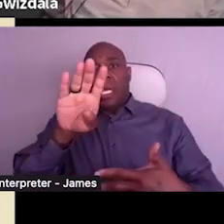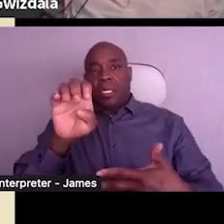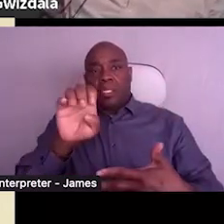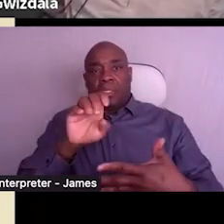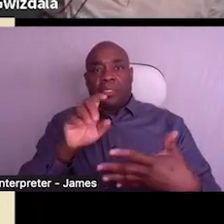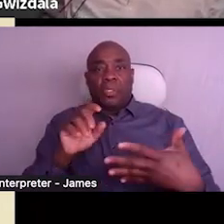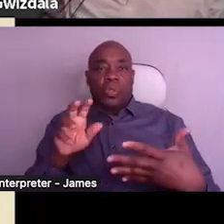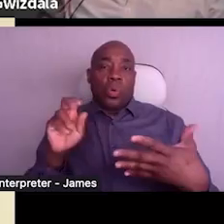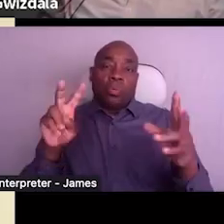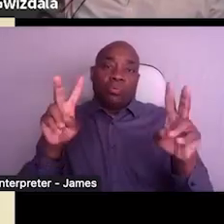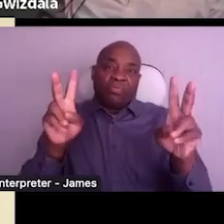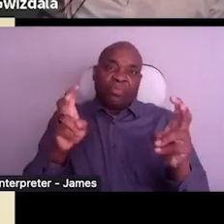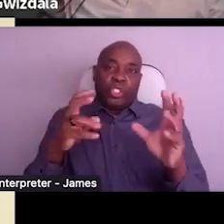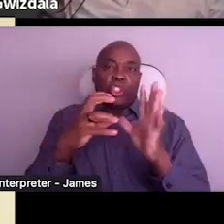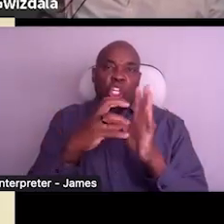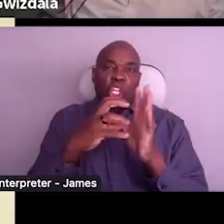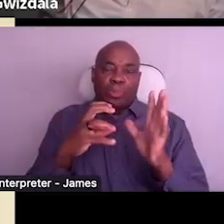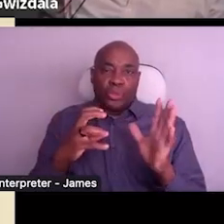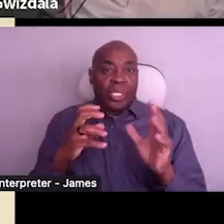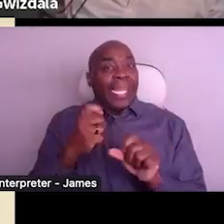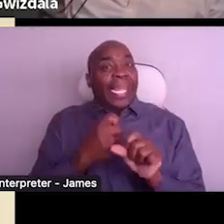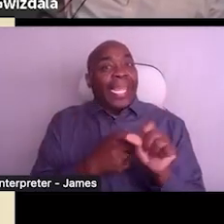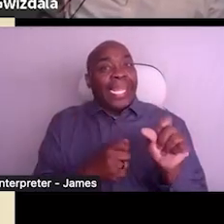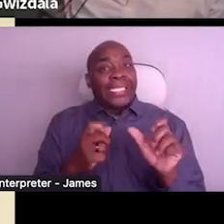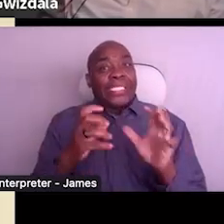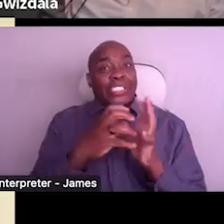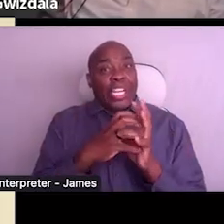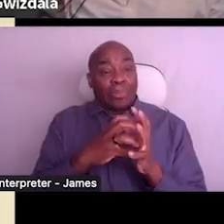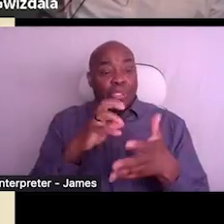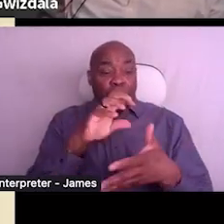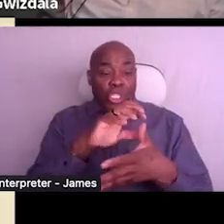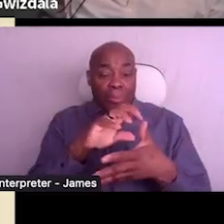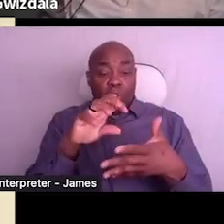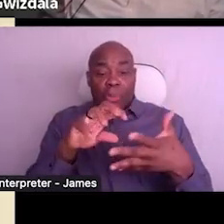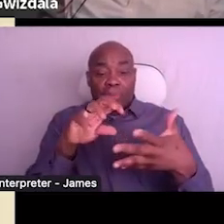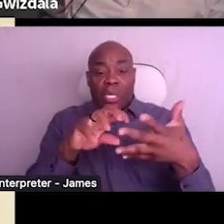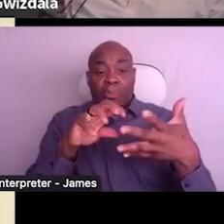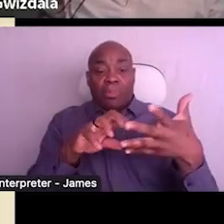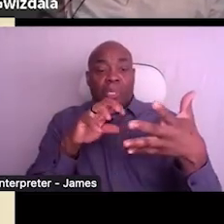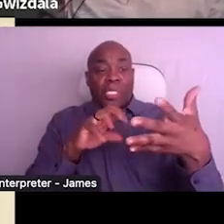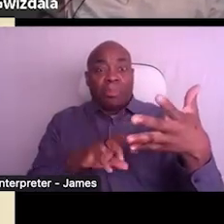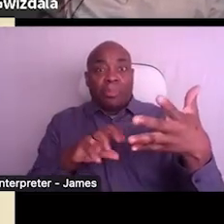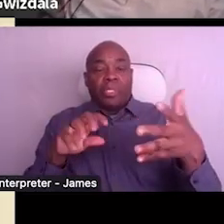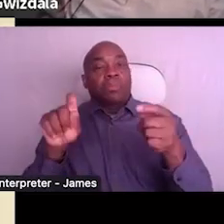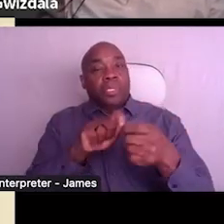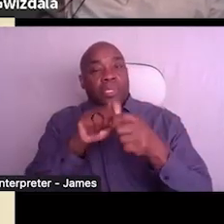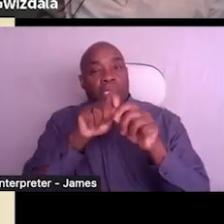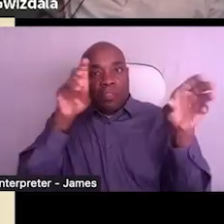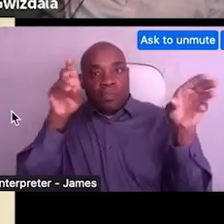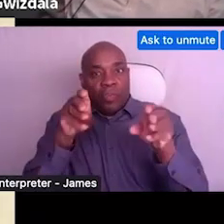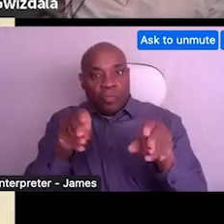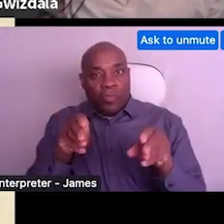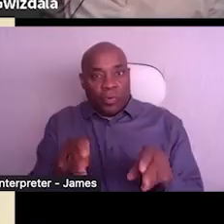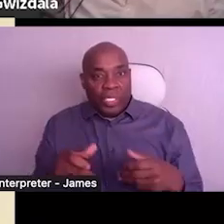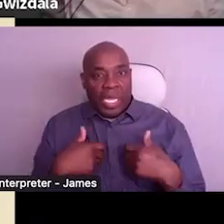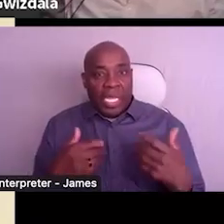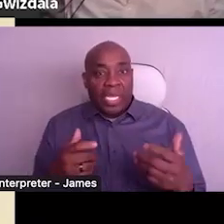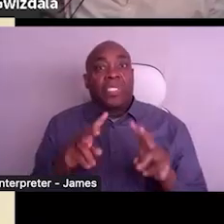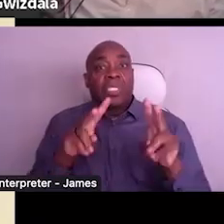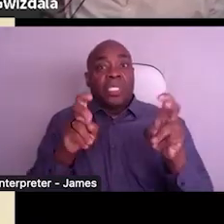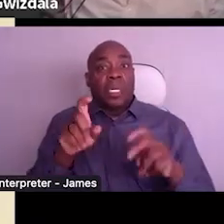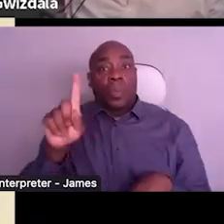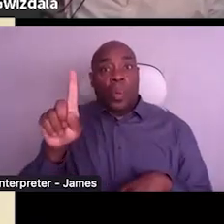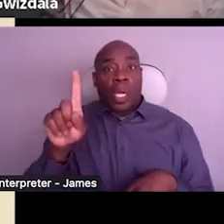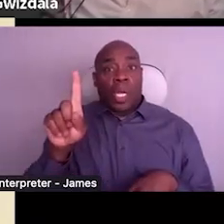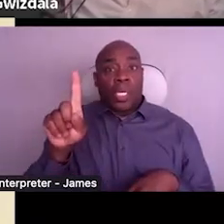as chapters. And each chapter, each title has a very specific focus. Title 1 deals with